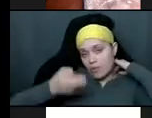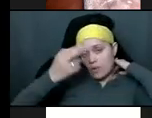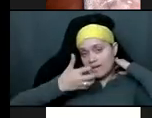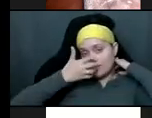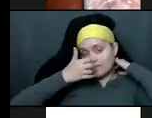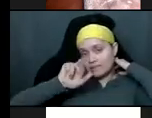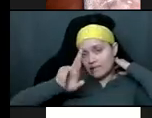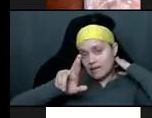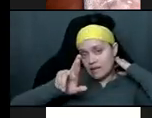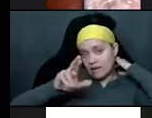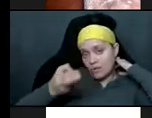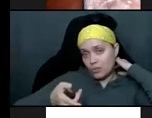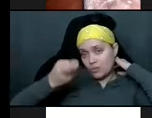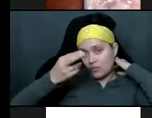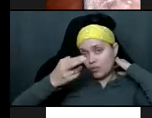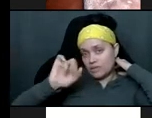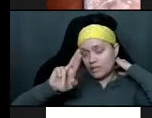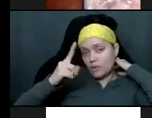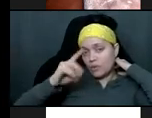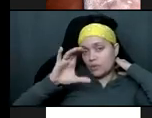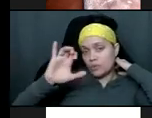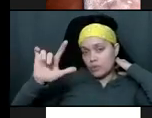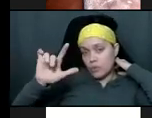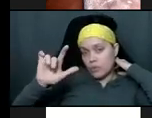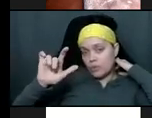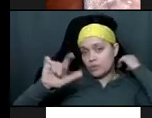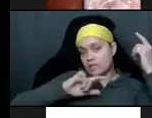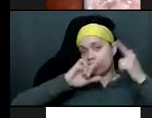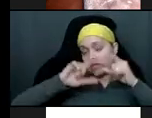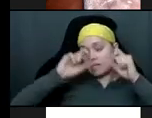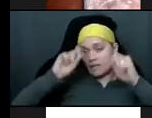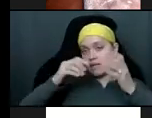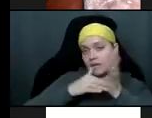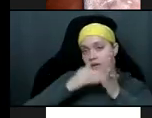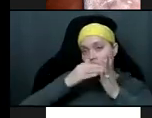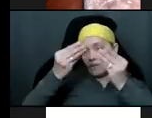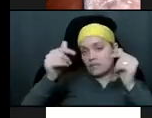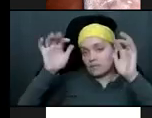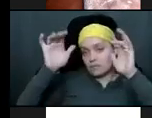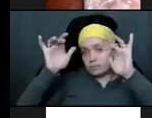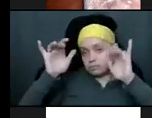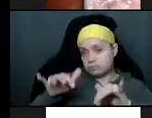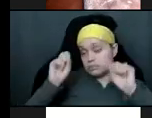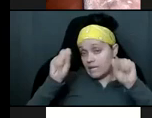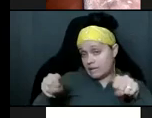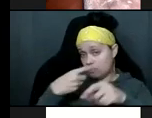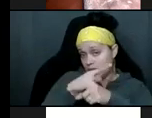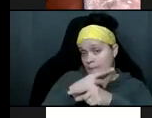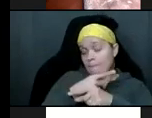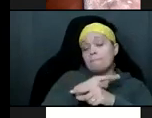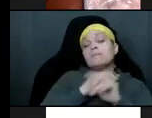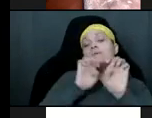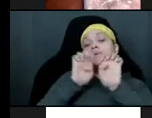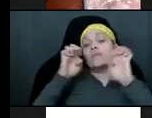air. Rising air always cools and can then often lead to precipitation. Well, the